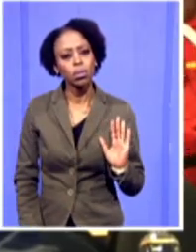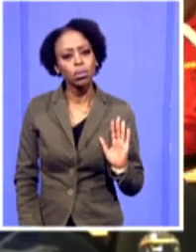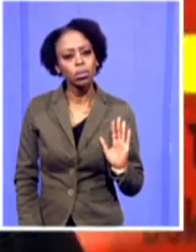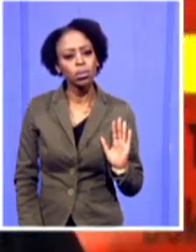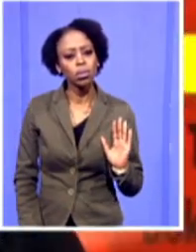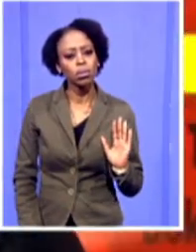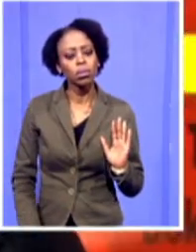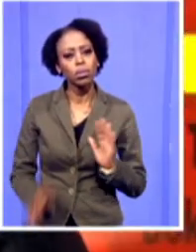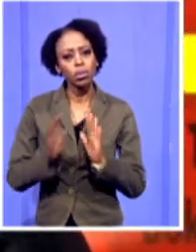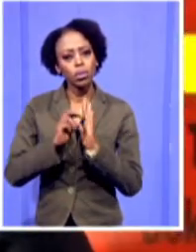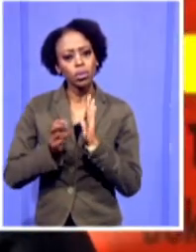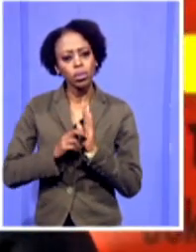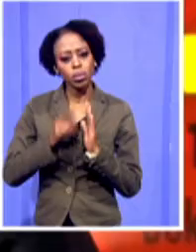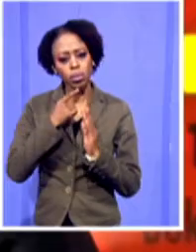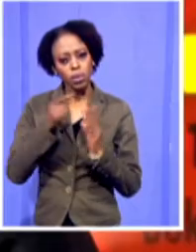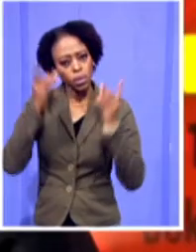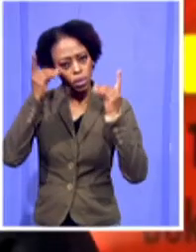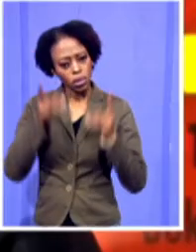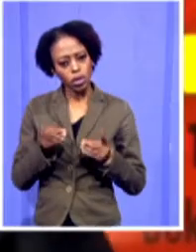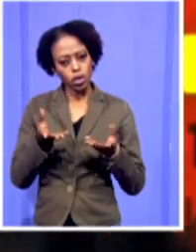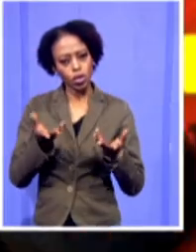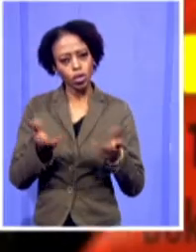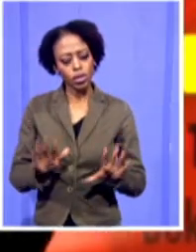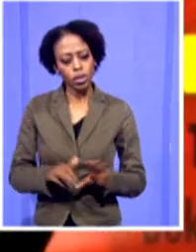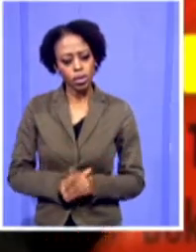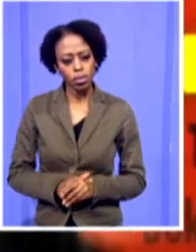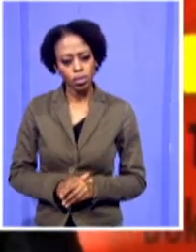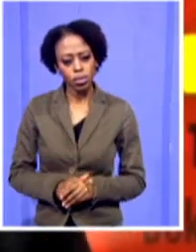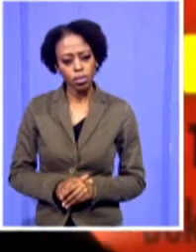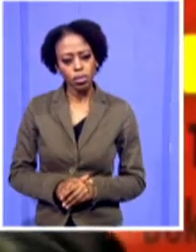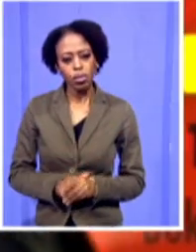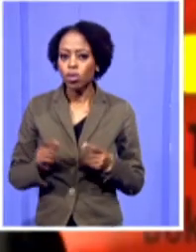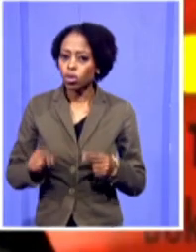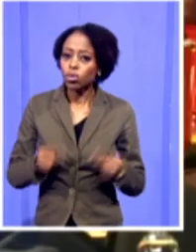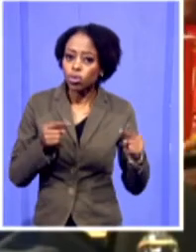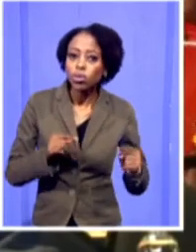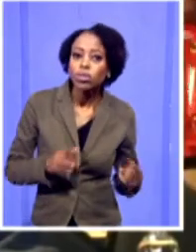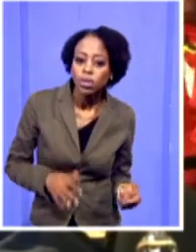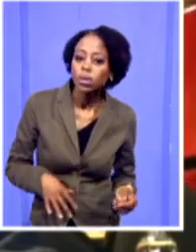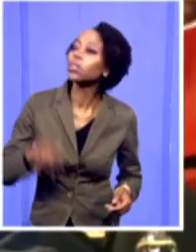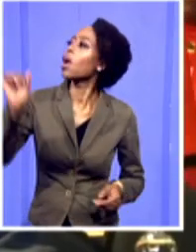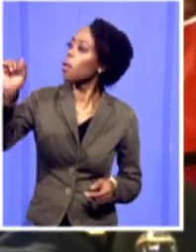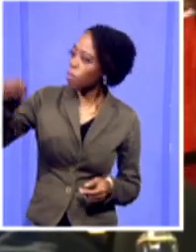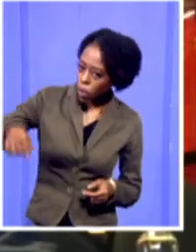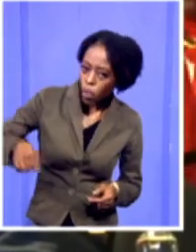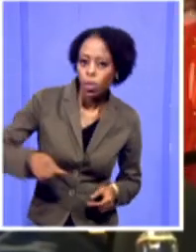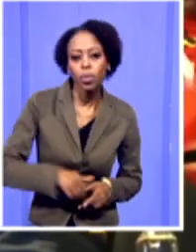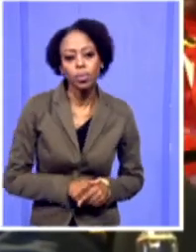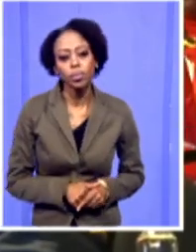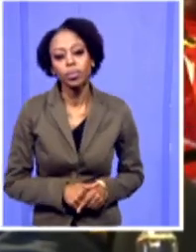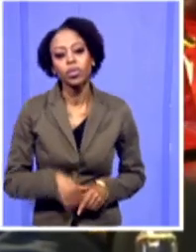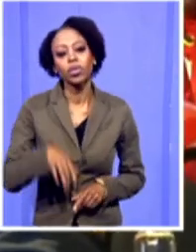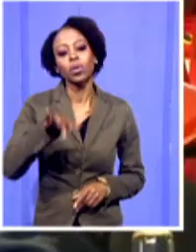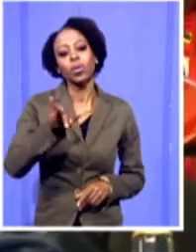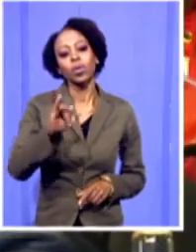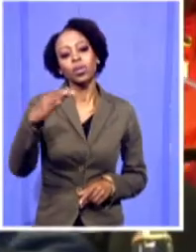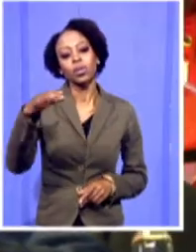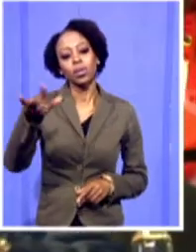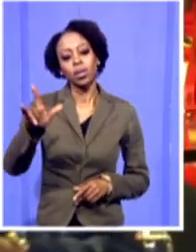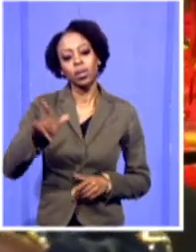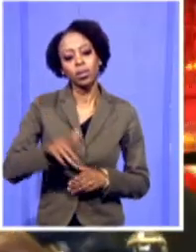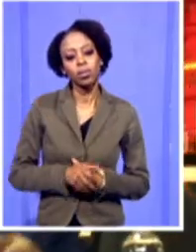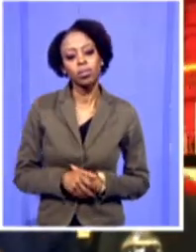That's a ruling which I'm giving now. Do you want to challenge that ruling? Okay, YCL.